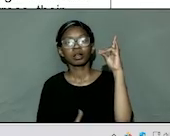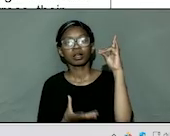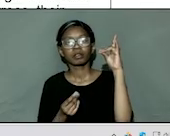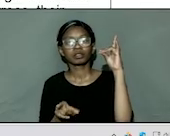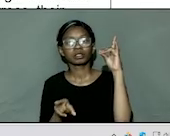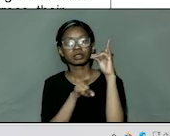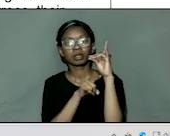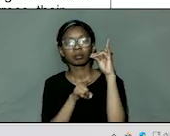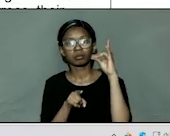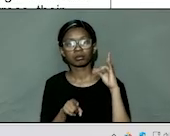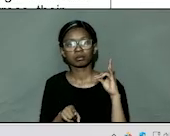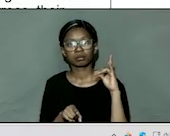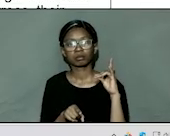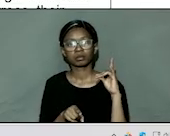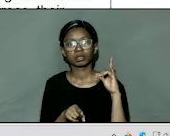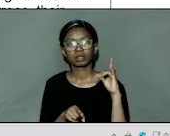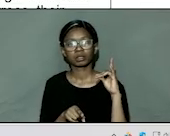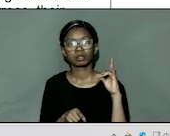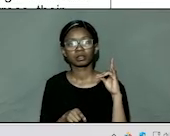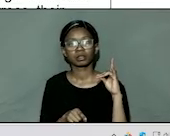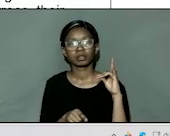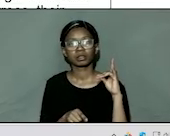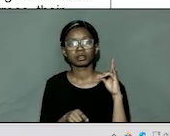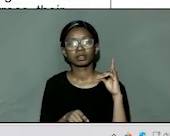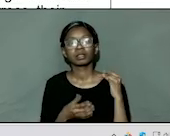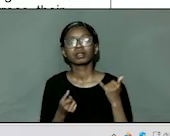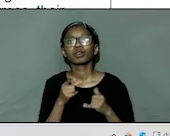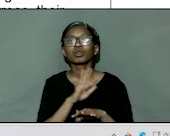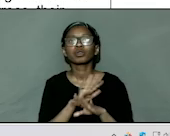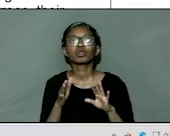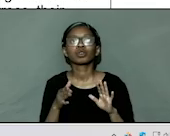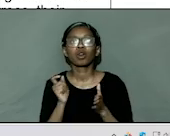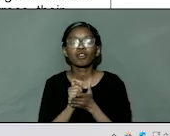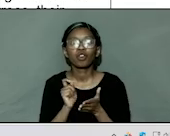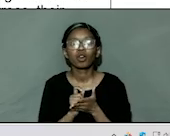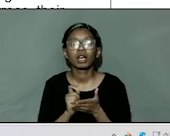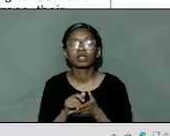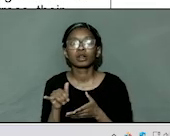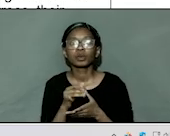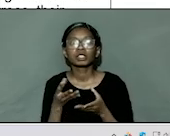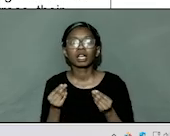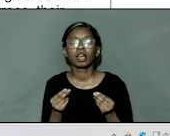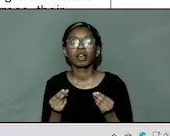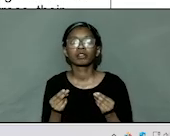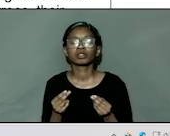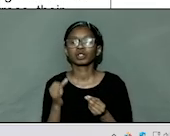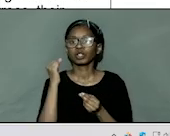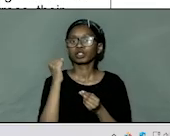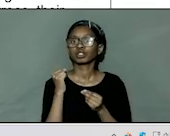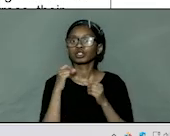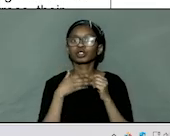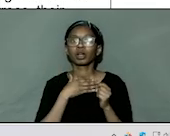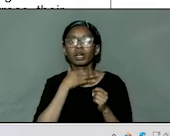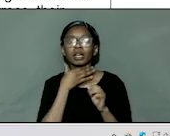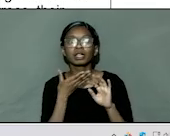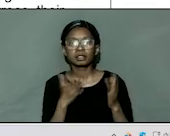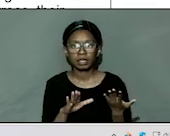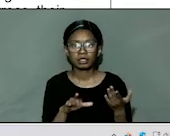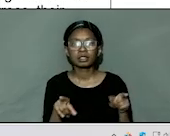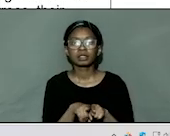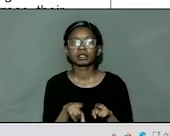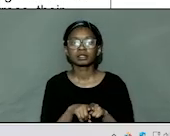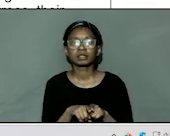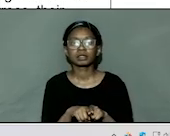necks, and then don't go and write those with short necks die and then those with long